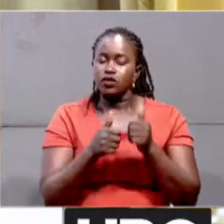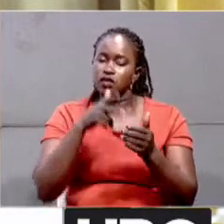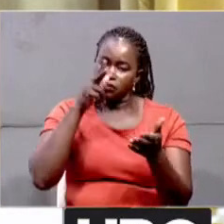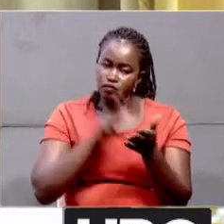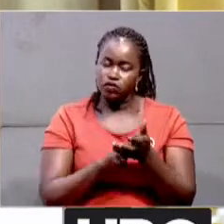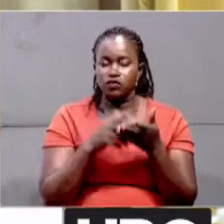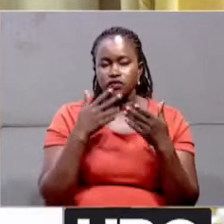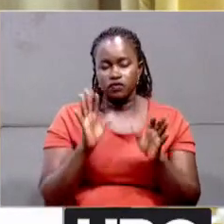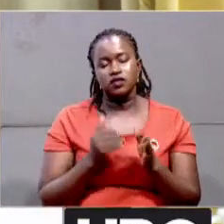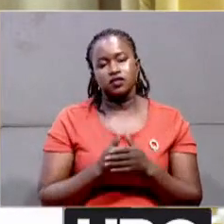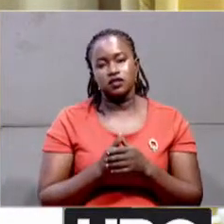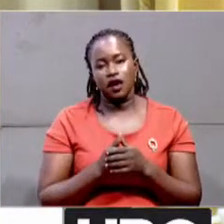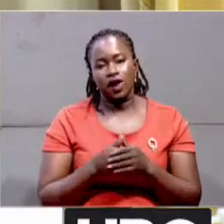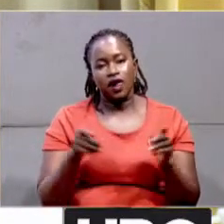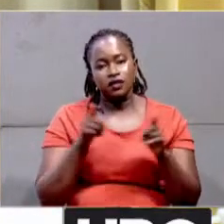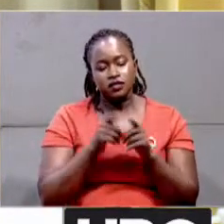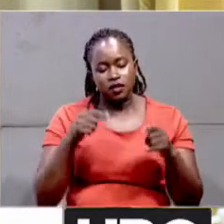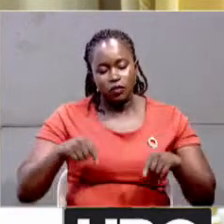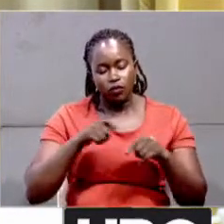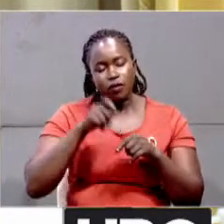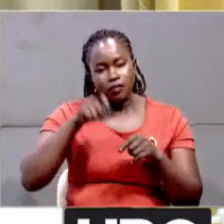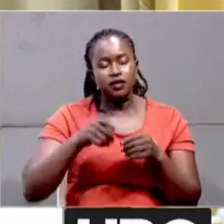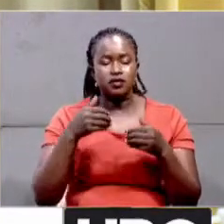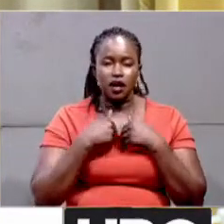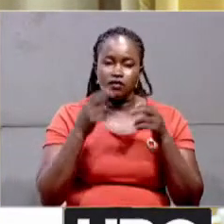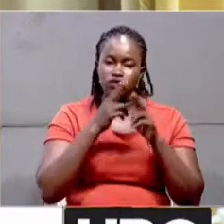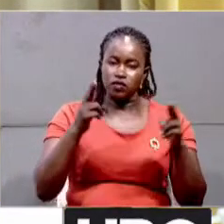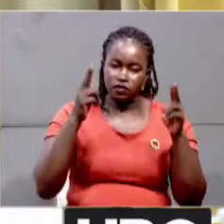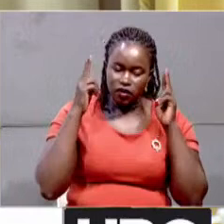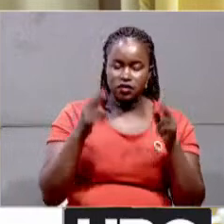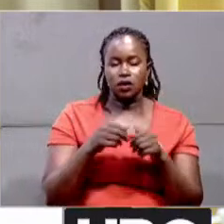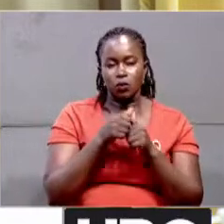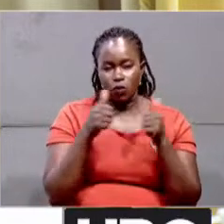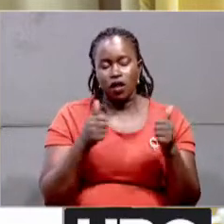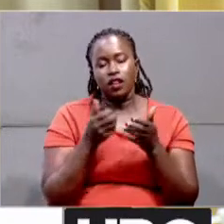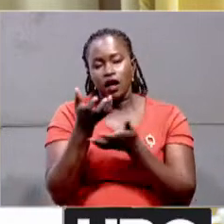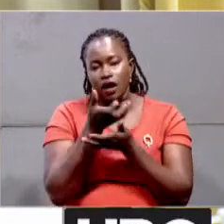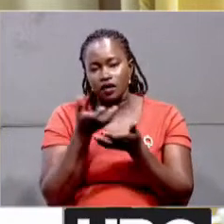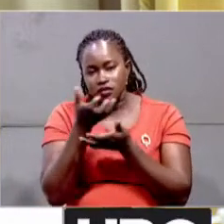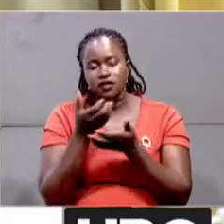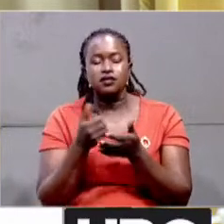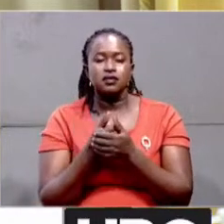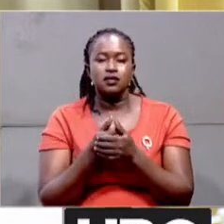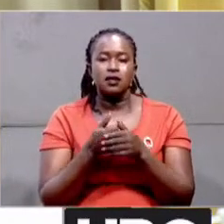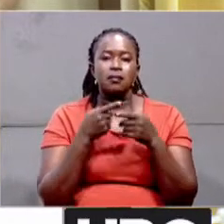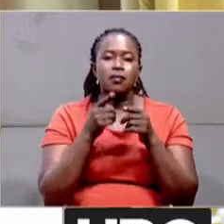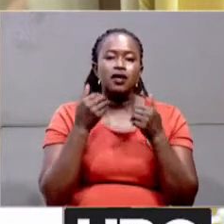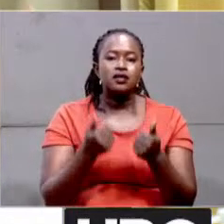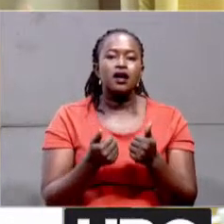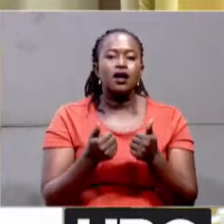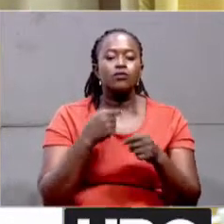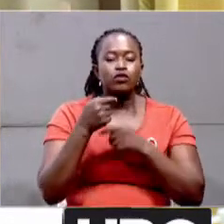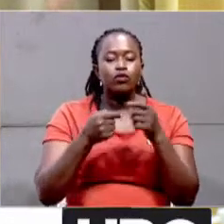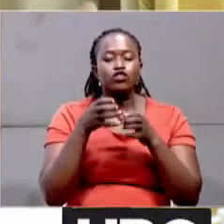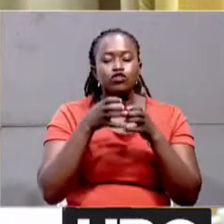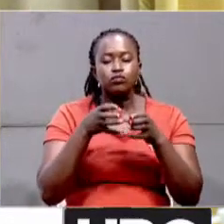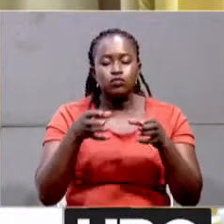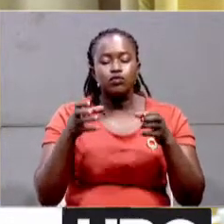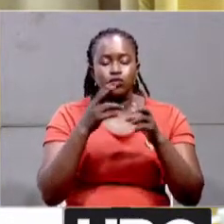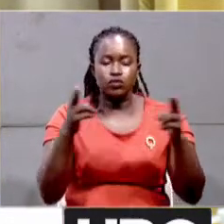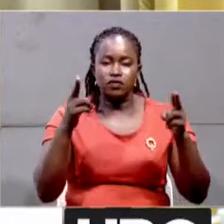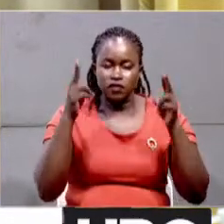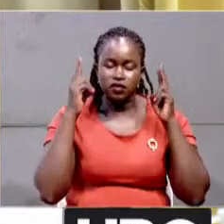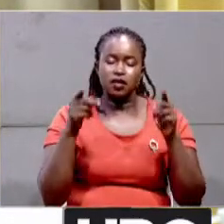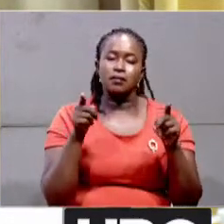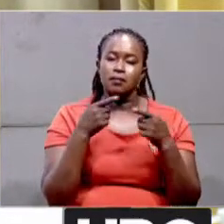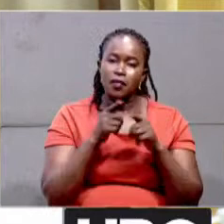approved. We must have universities that are well assessed. But now we are increasing the number of universities without